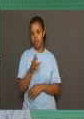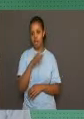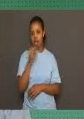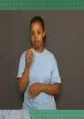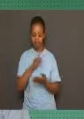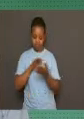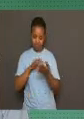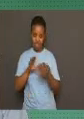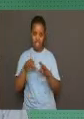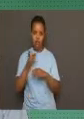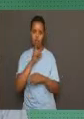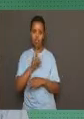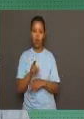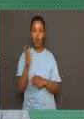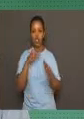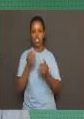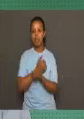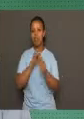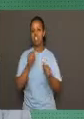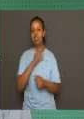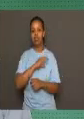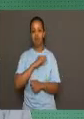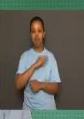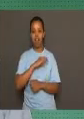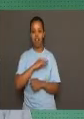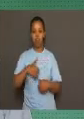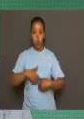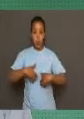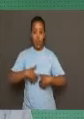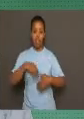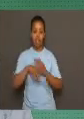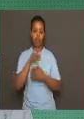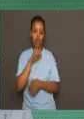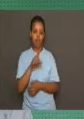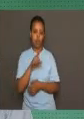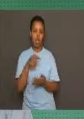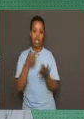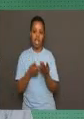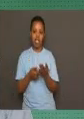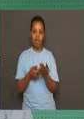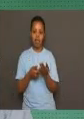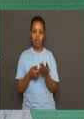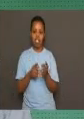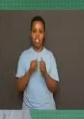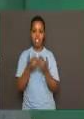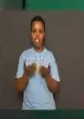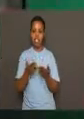studied problem-solving behaviors in chimpanzees to observe insight